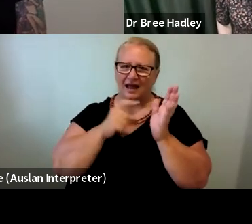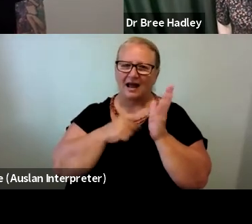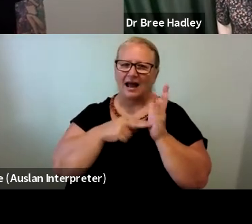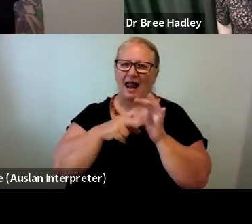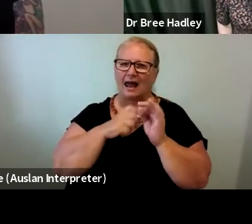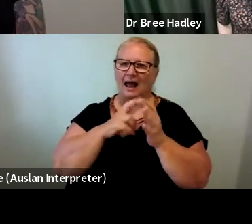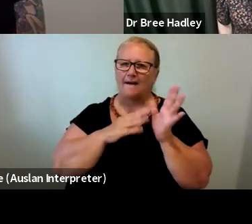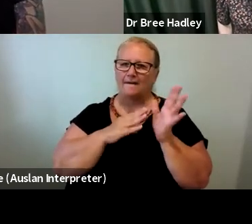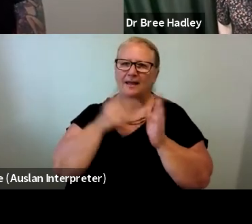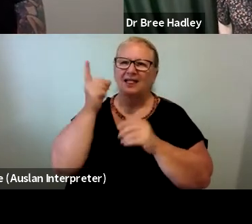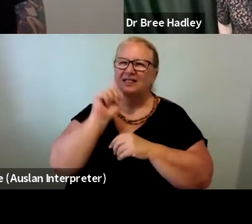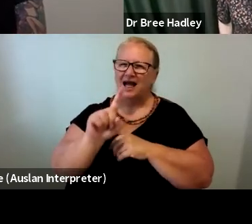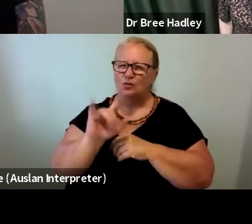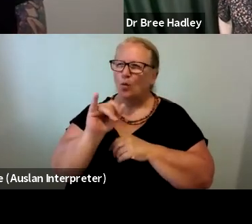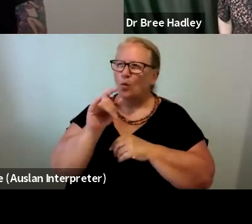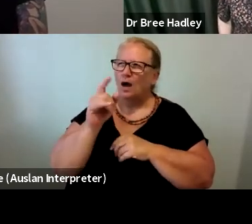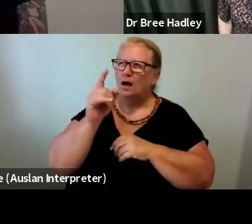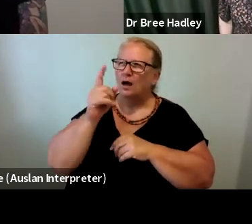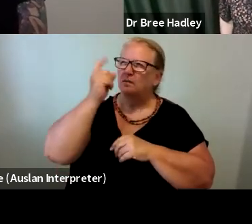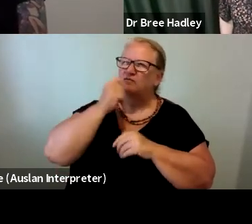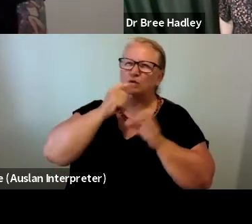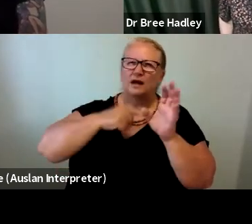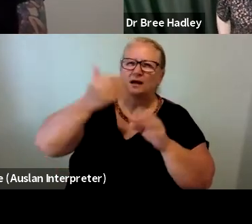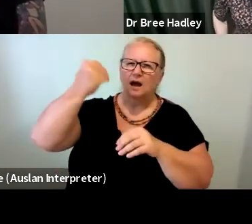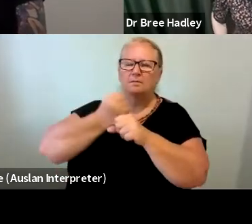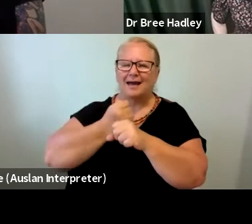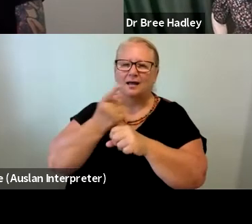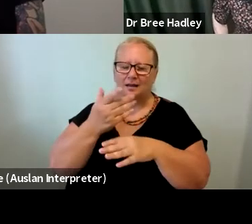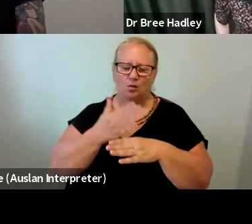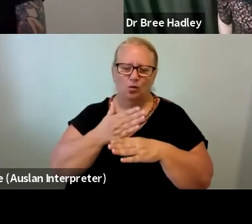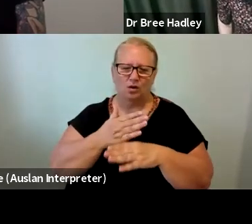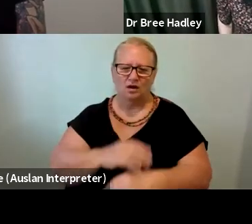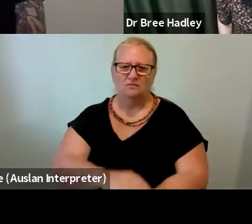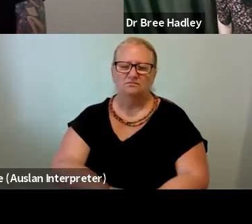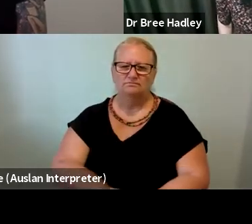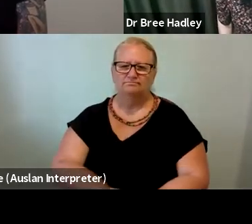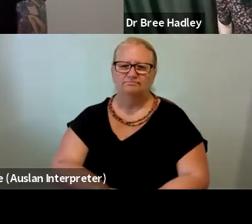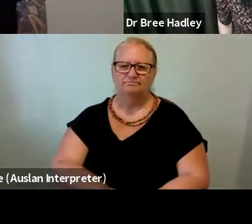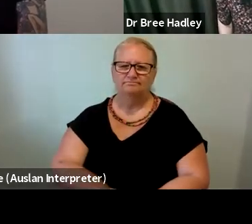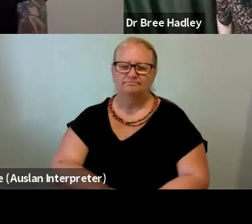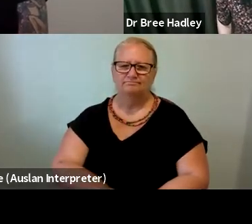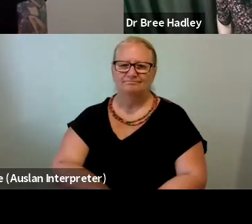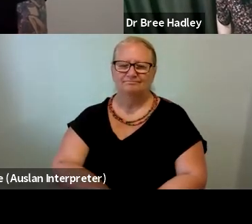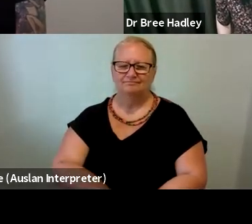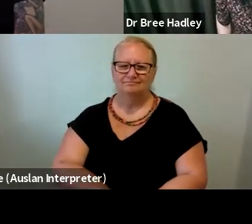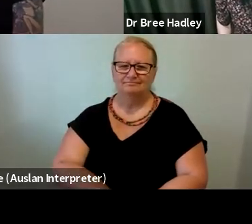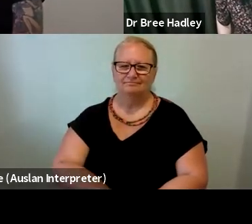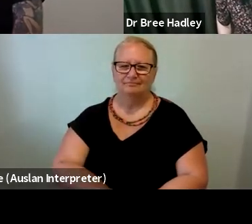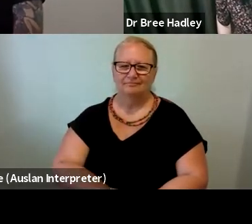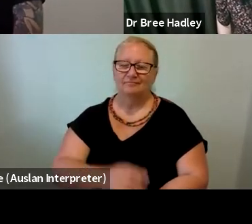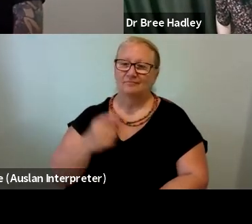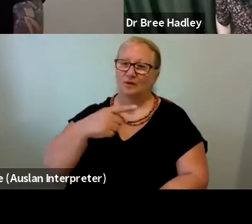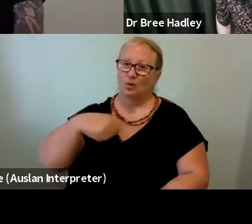last year, or over the past couple of years, making this work. And we, as